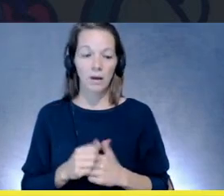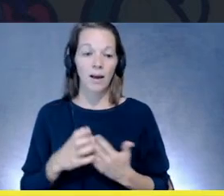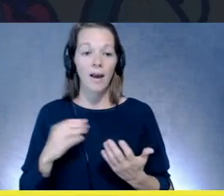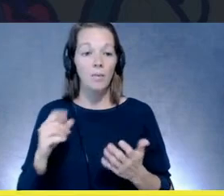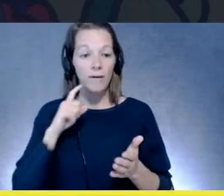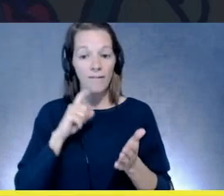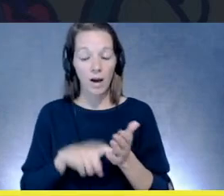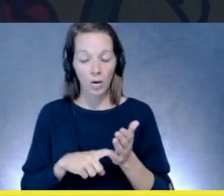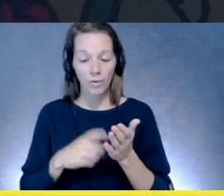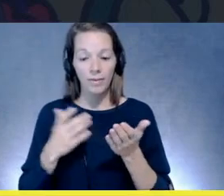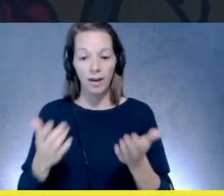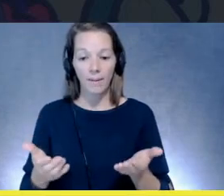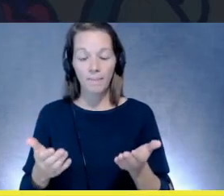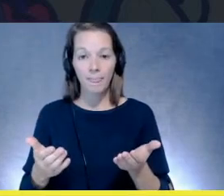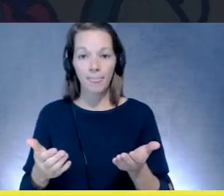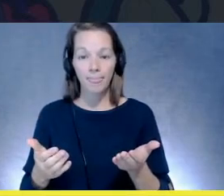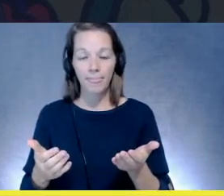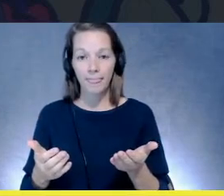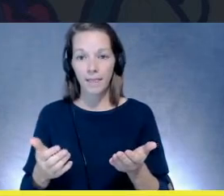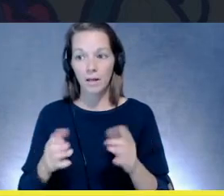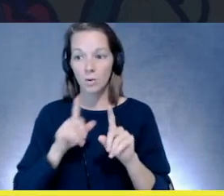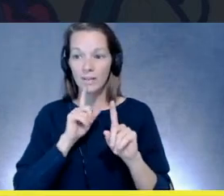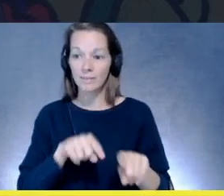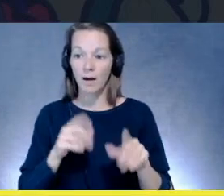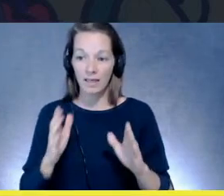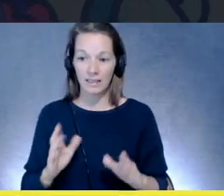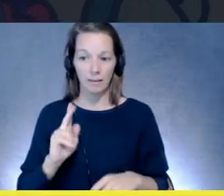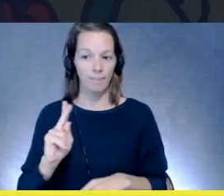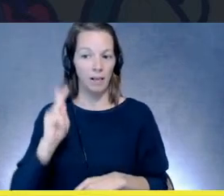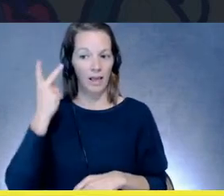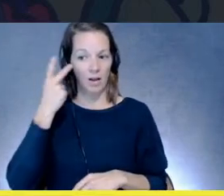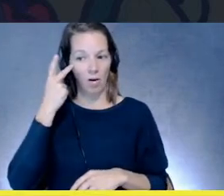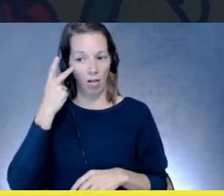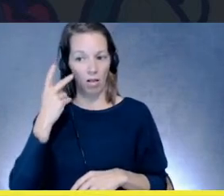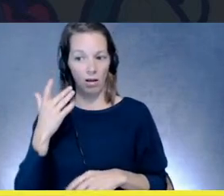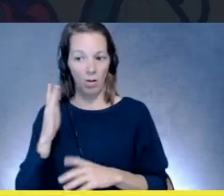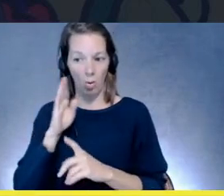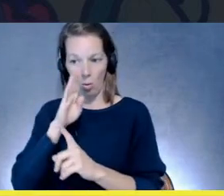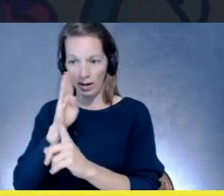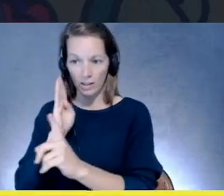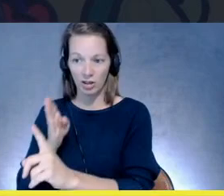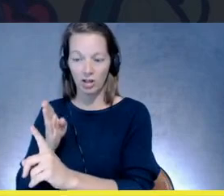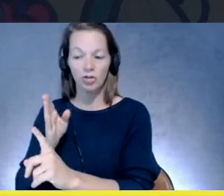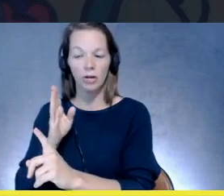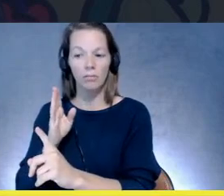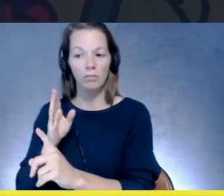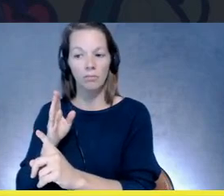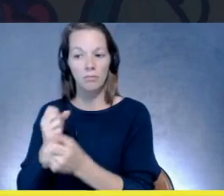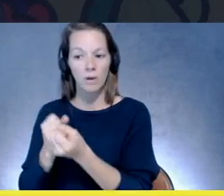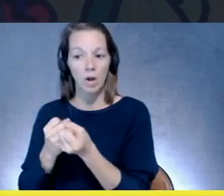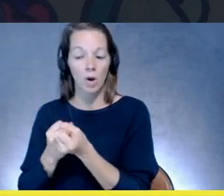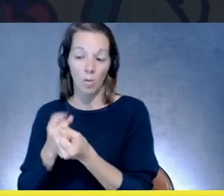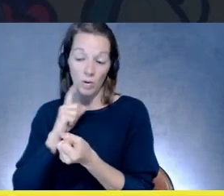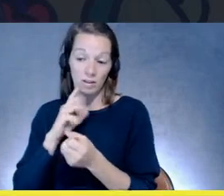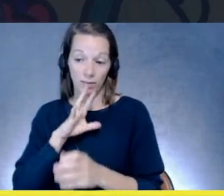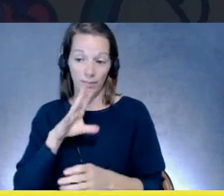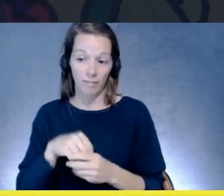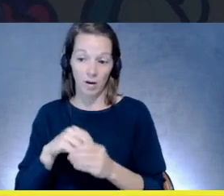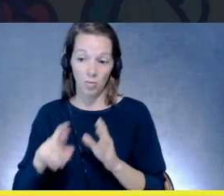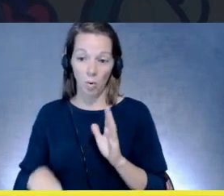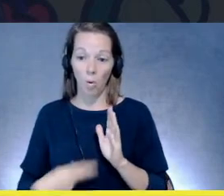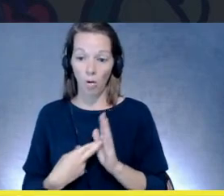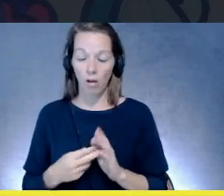that respondents' political orientation really played a big role in both of these.